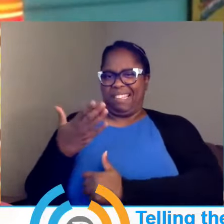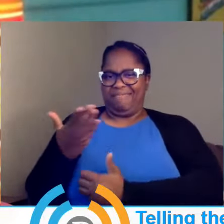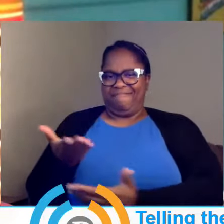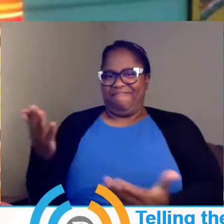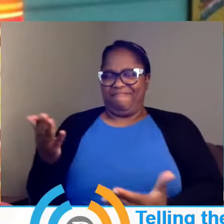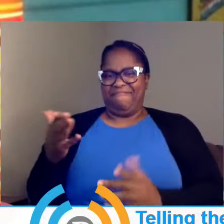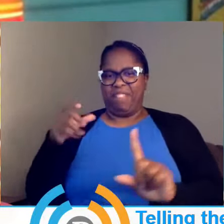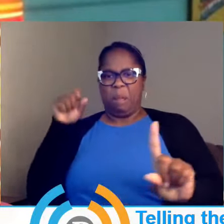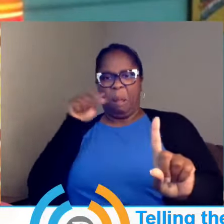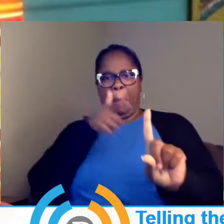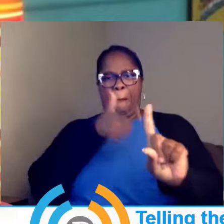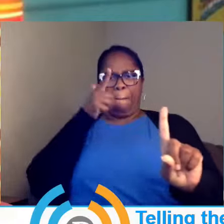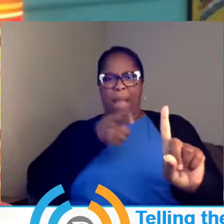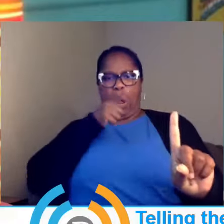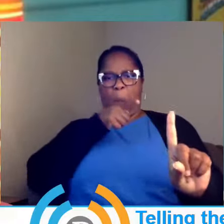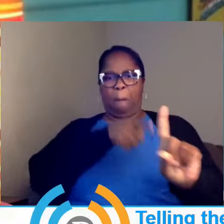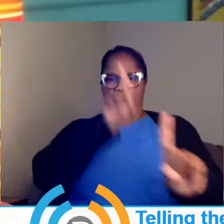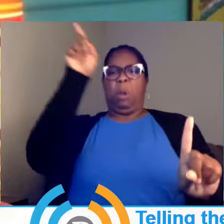indiscriminate.